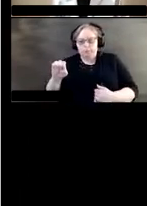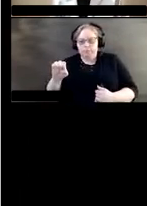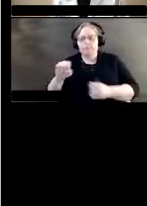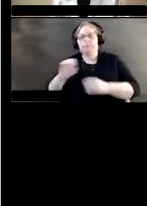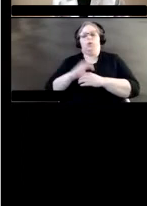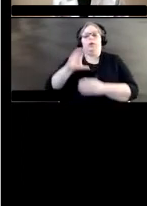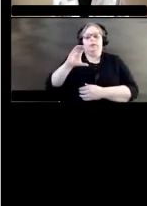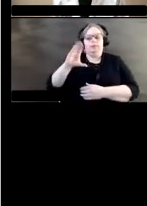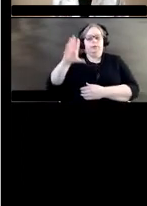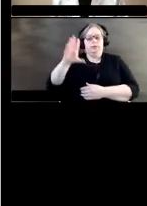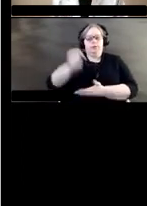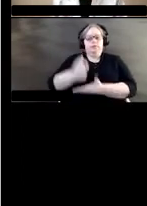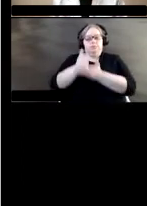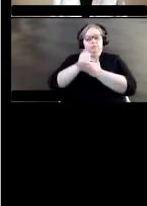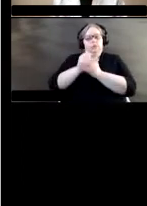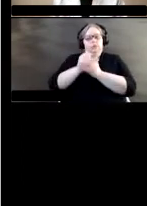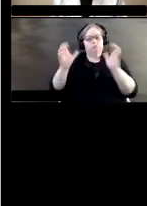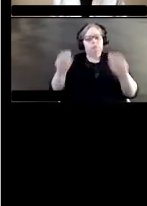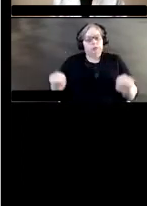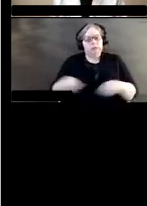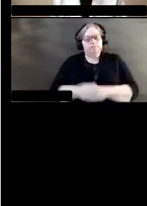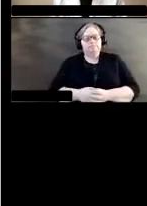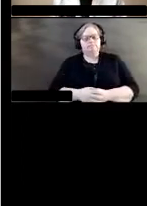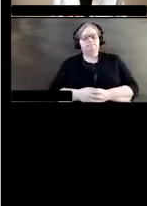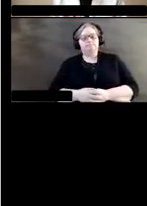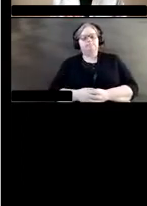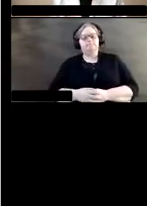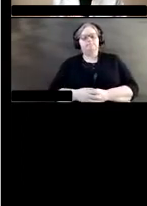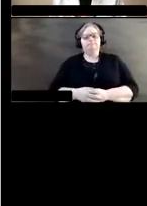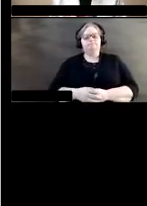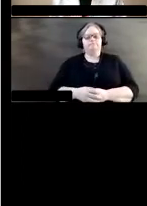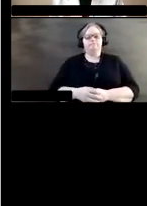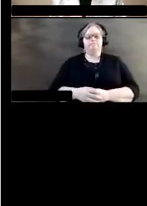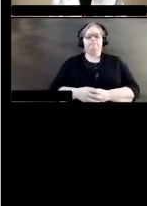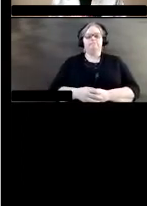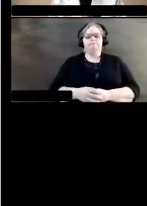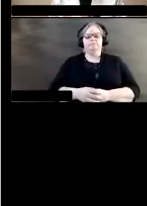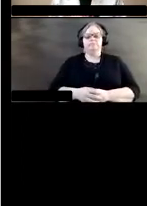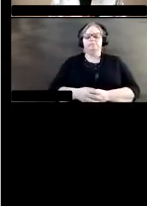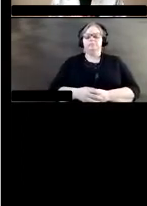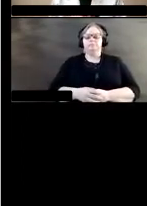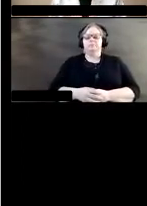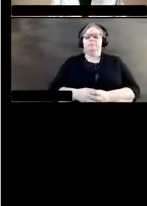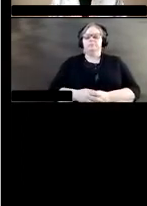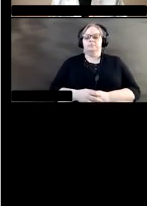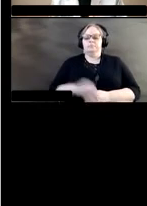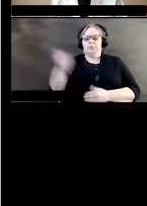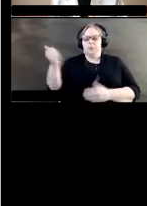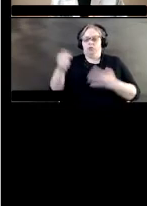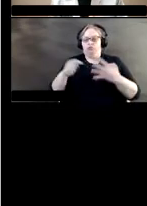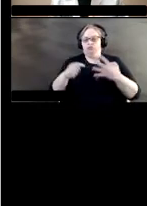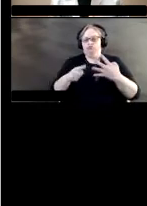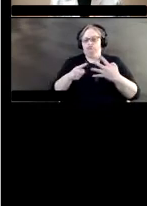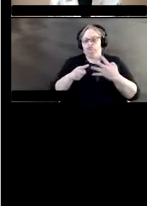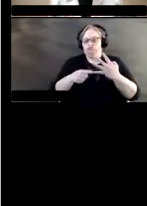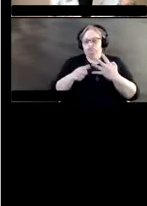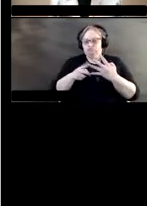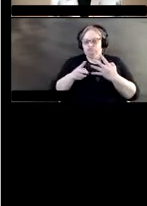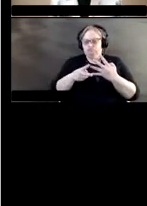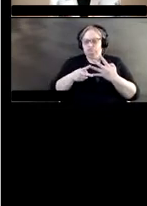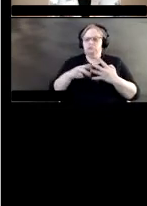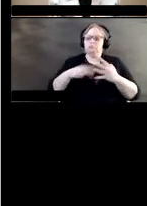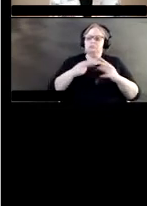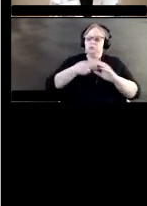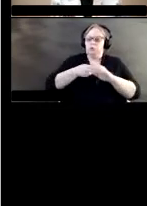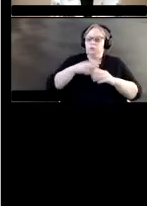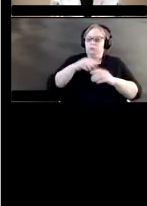helpful. The other things are definitely either joining a support group and